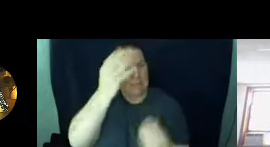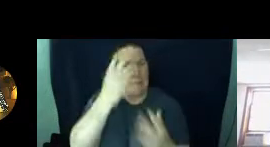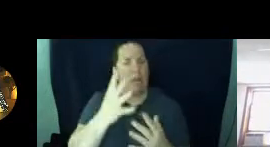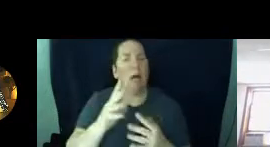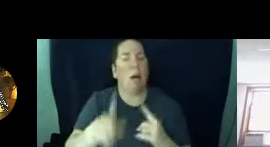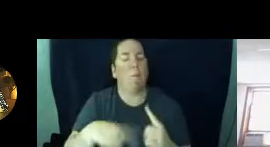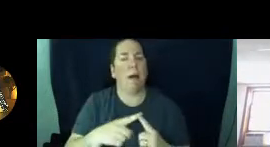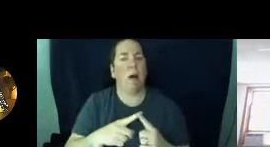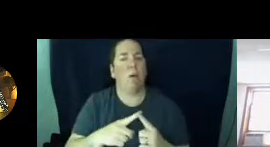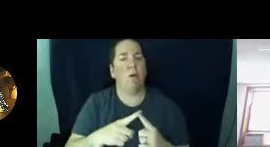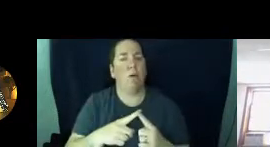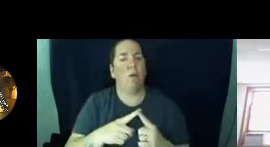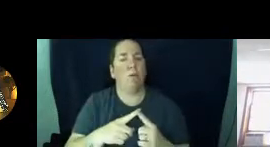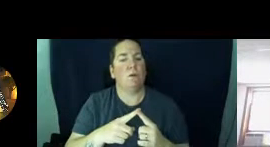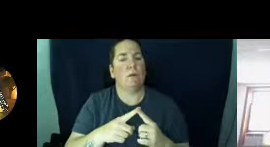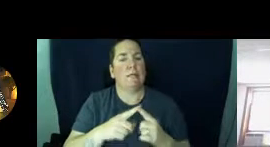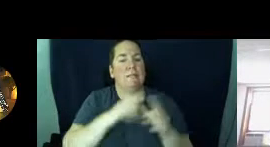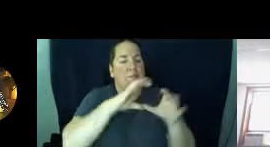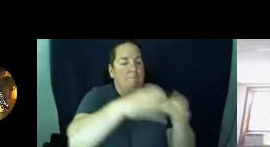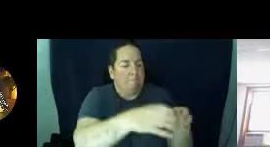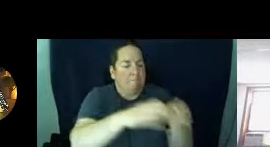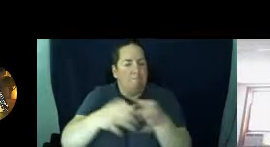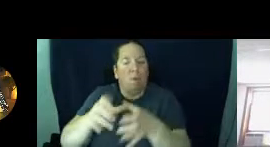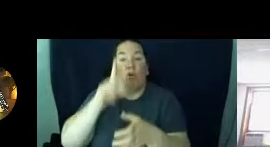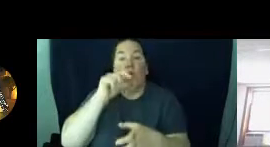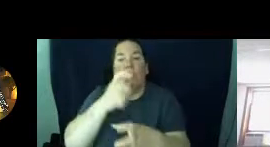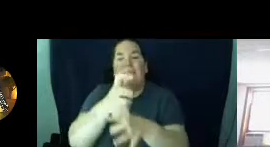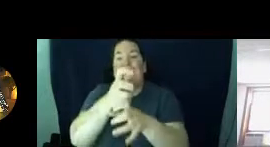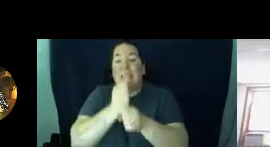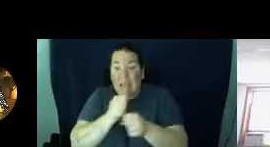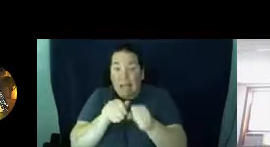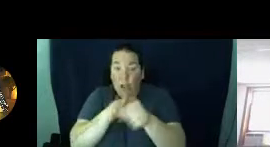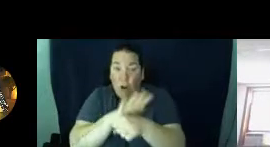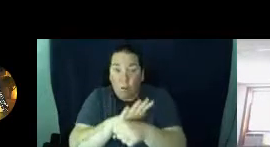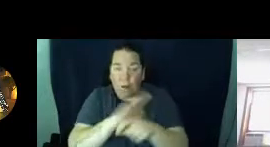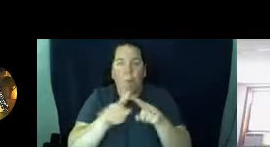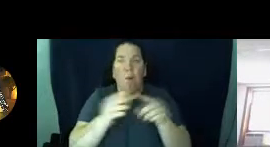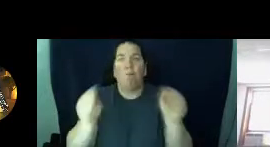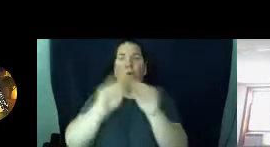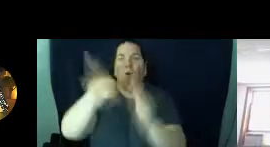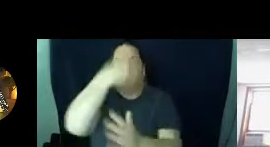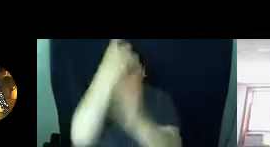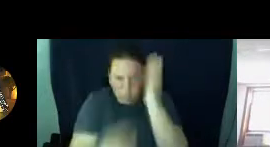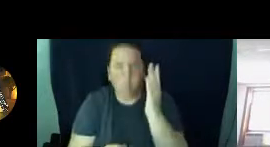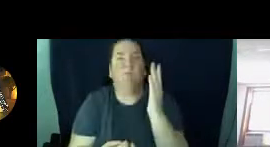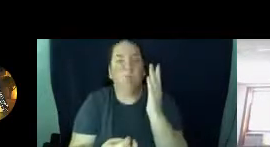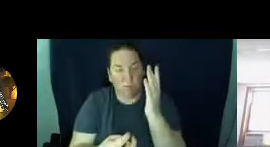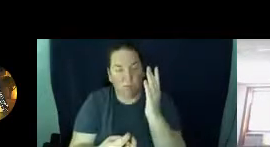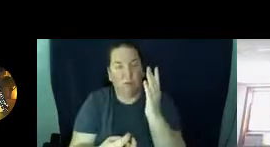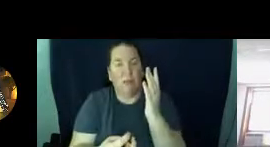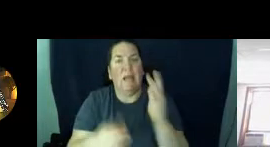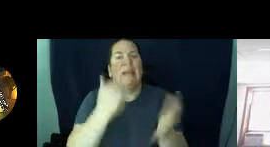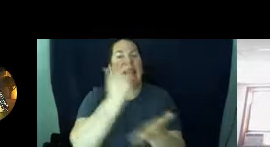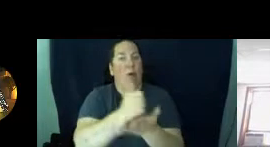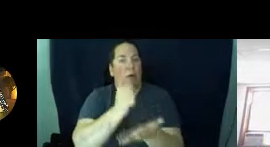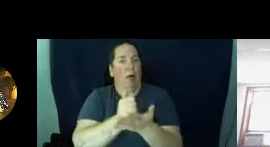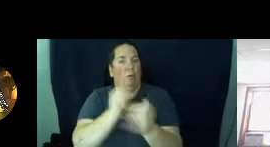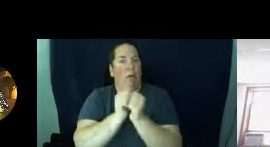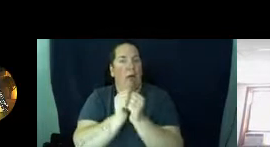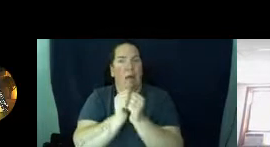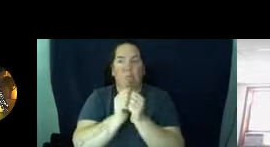on certain populations and who is getting COVID, but we could definitely do a deeper dive, and that would really help with messaging too. So that's a great